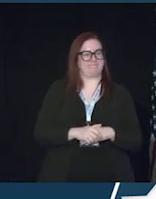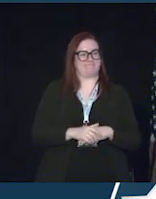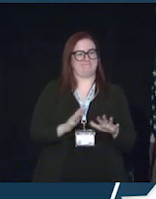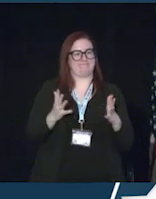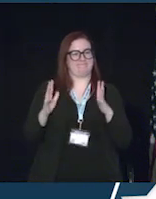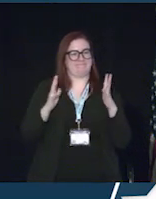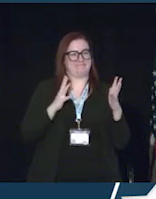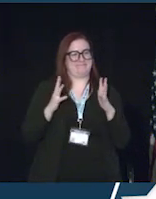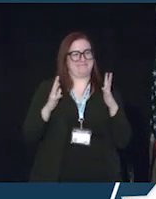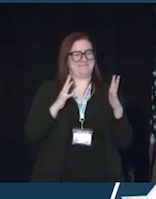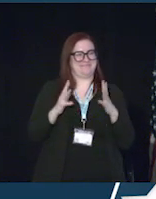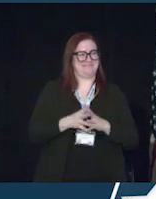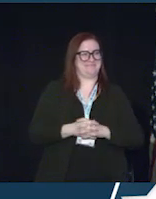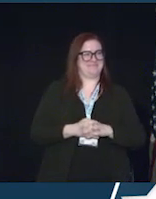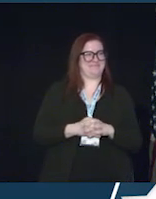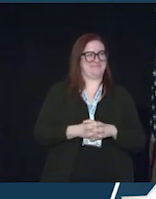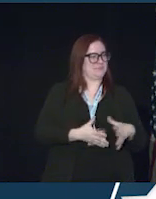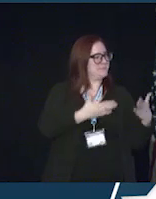Thank you so much.